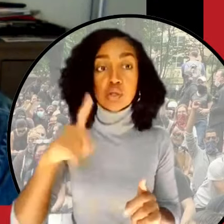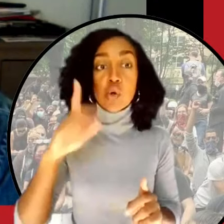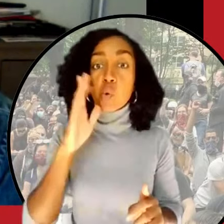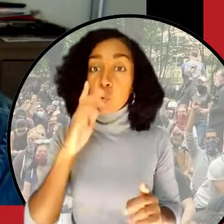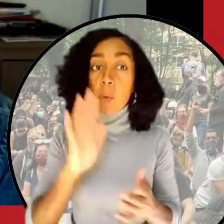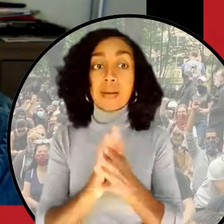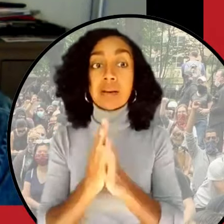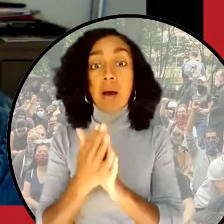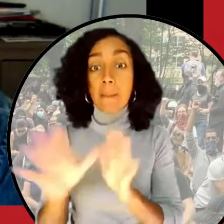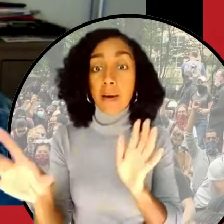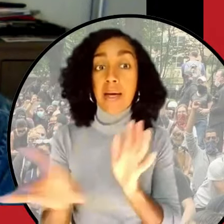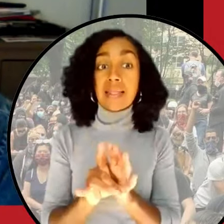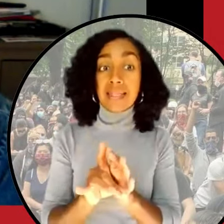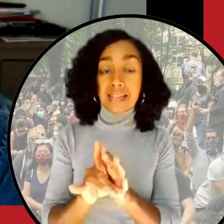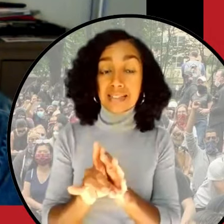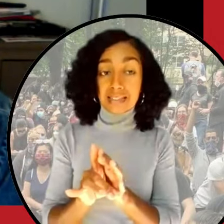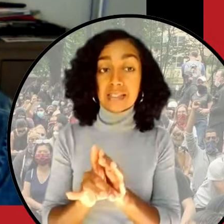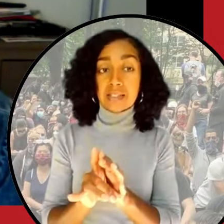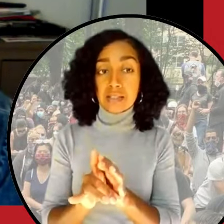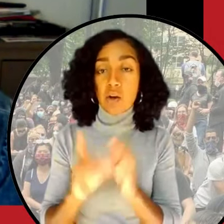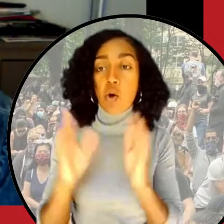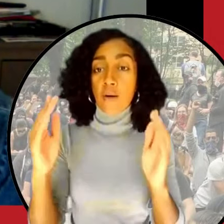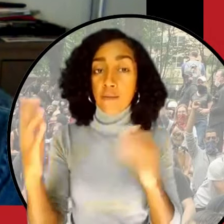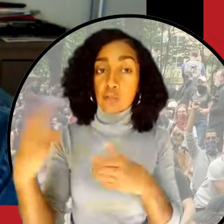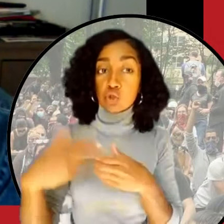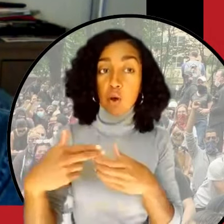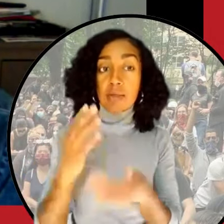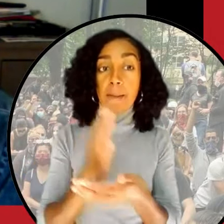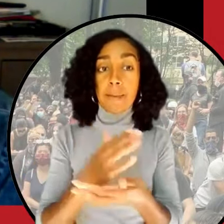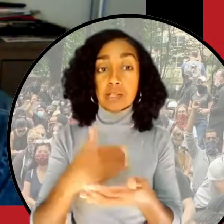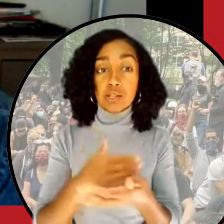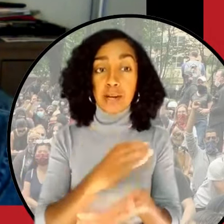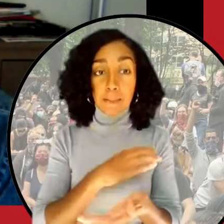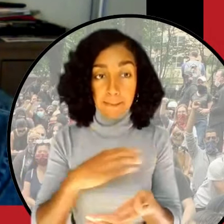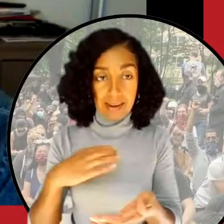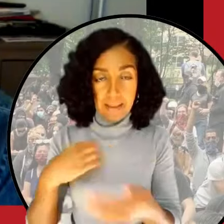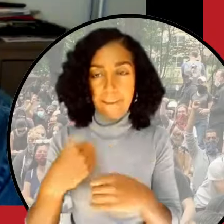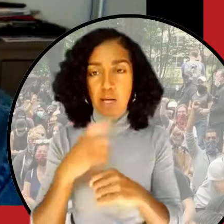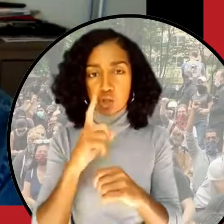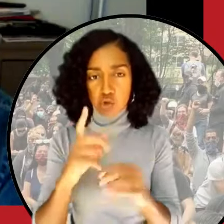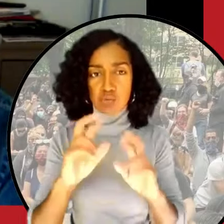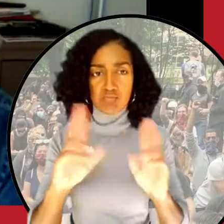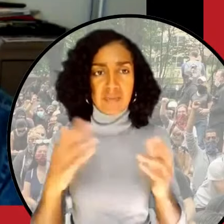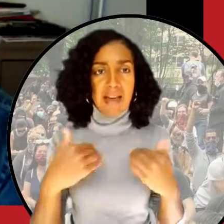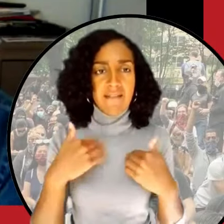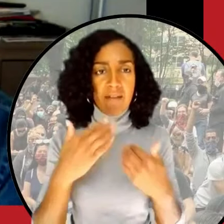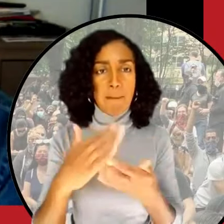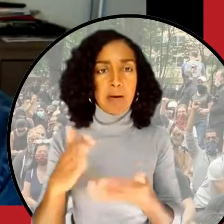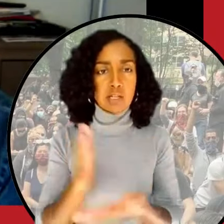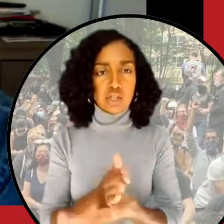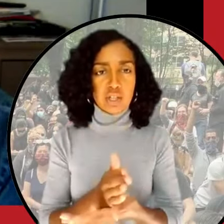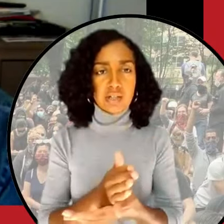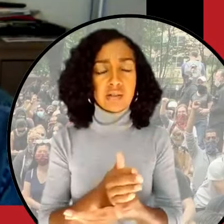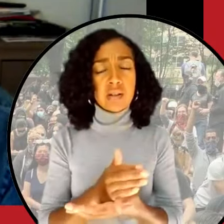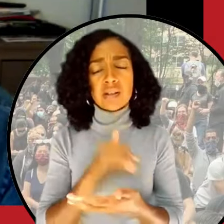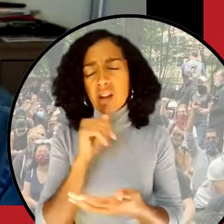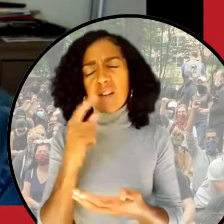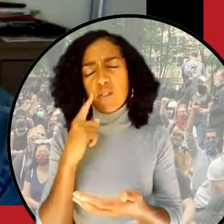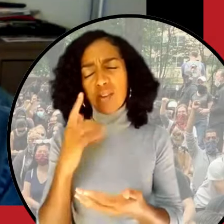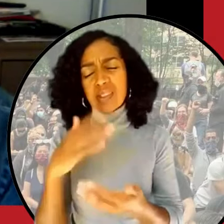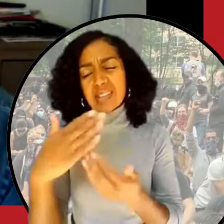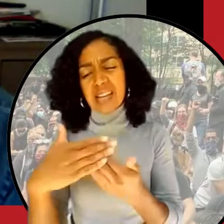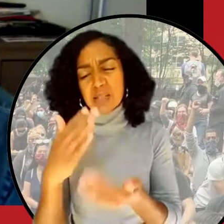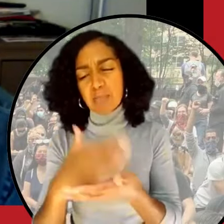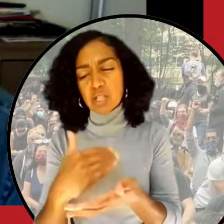elected, hopefully join the budget committee, and make sure that we have a budget. Probably not in the next budget,